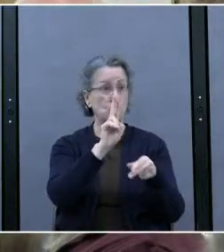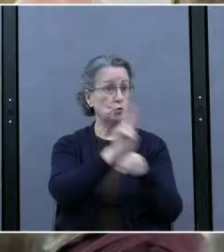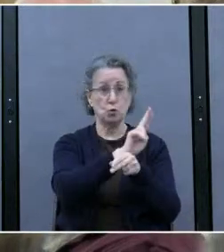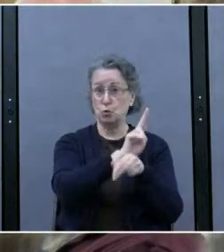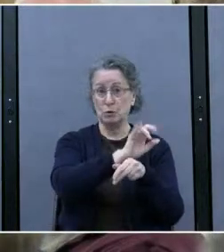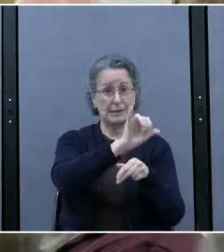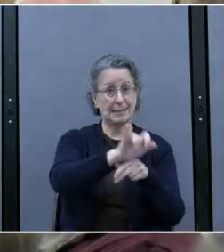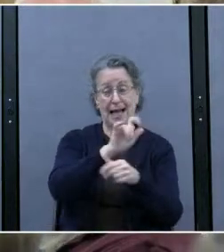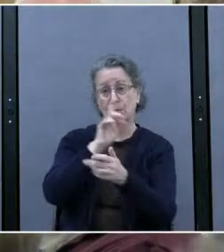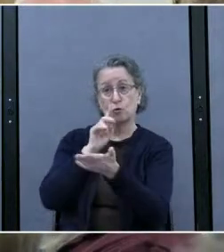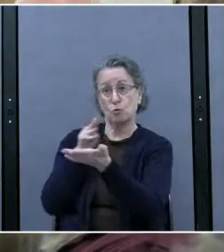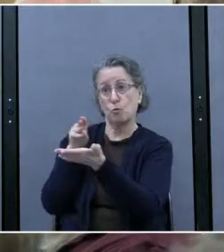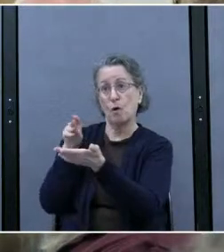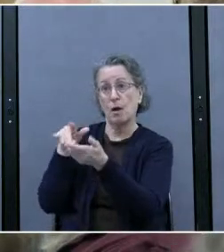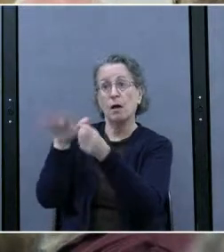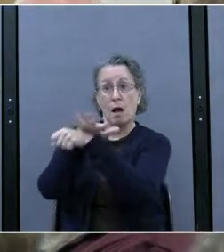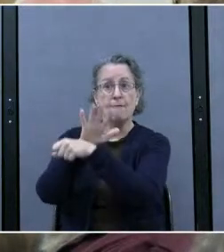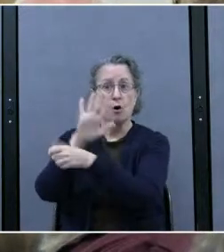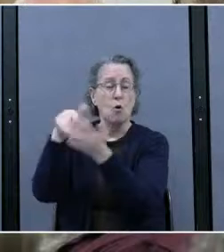a negative